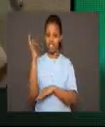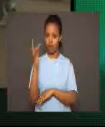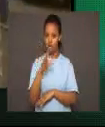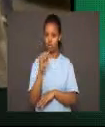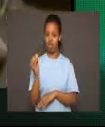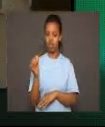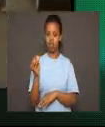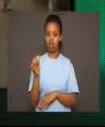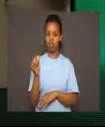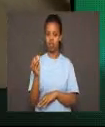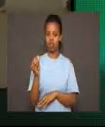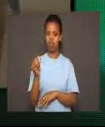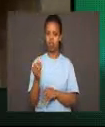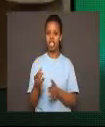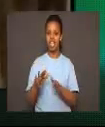fossil fuels.